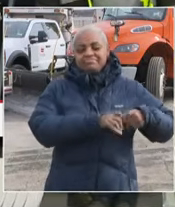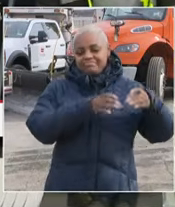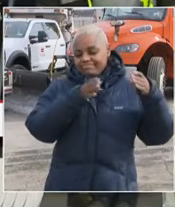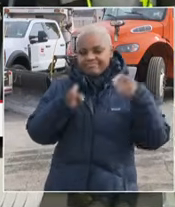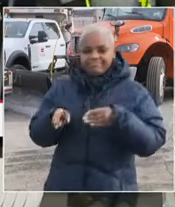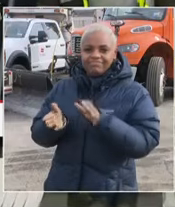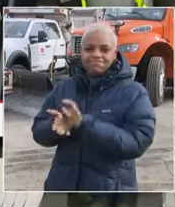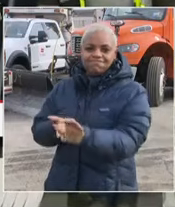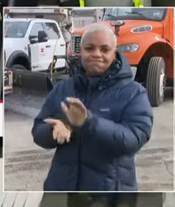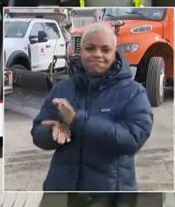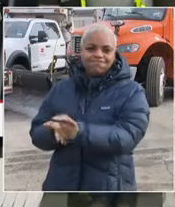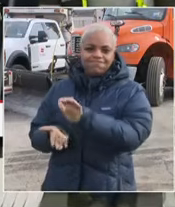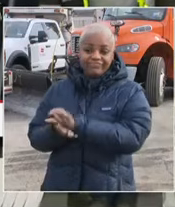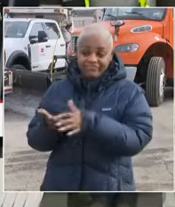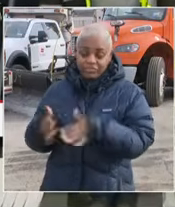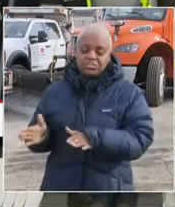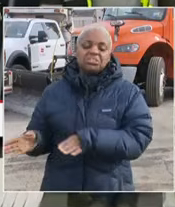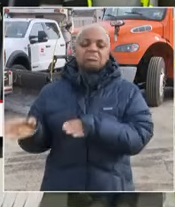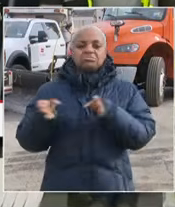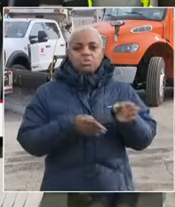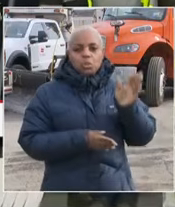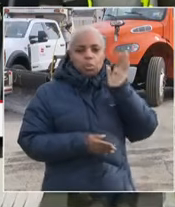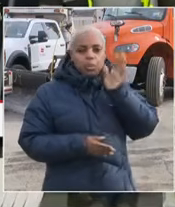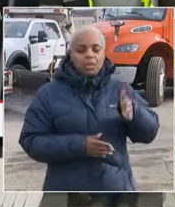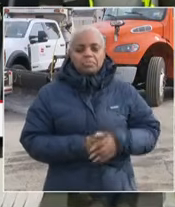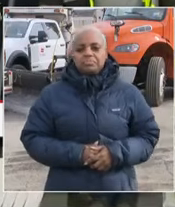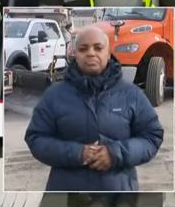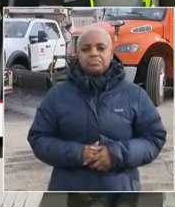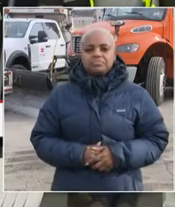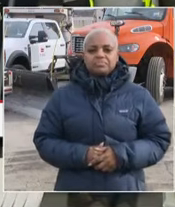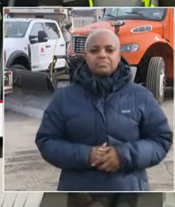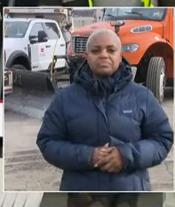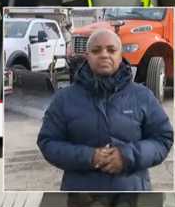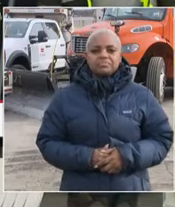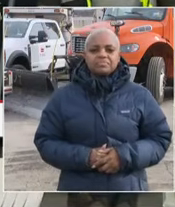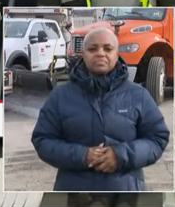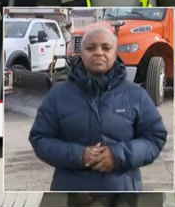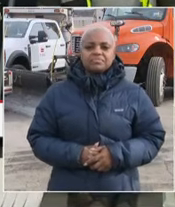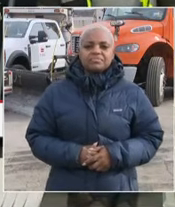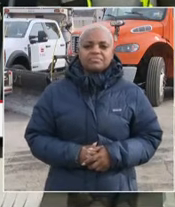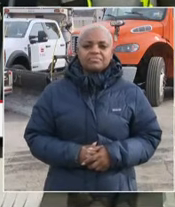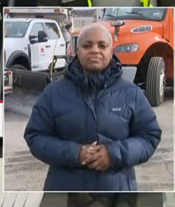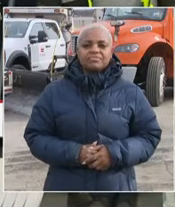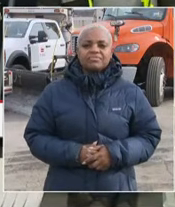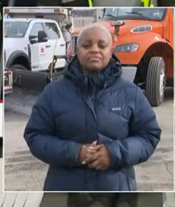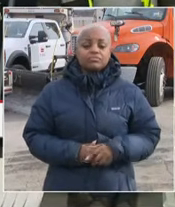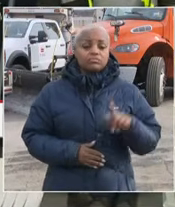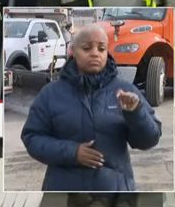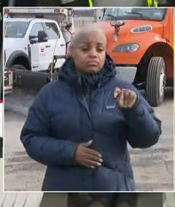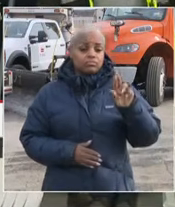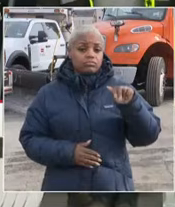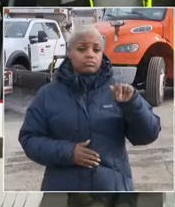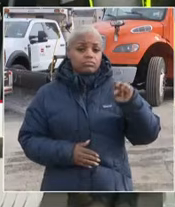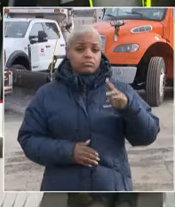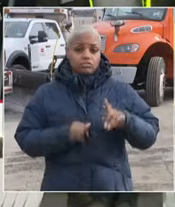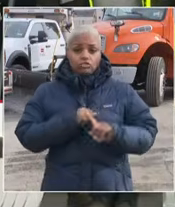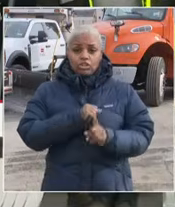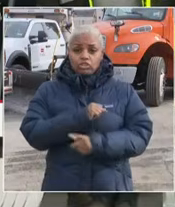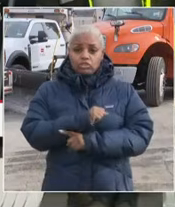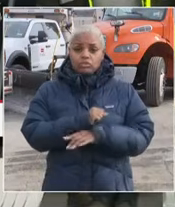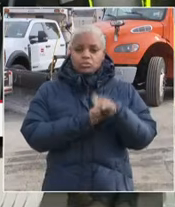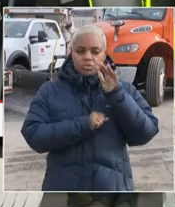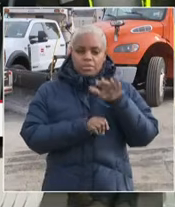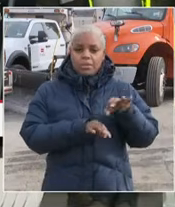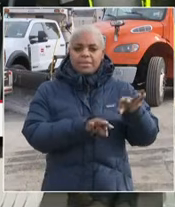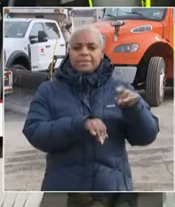cleanup. Residents should also expect their trash days to slide, and we will keep